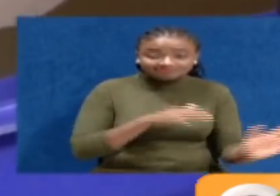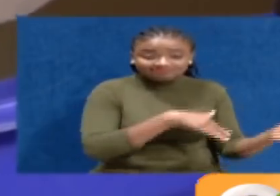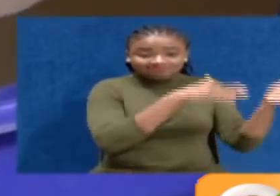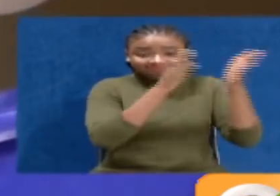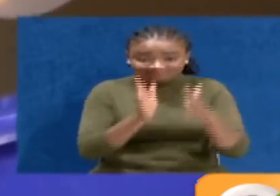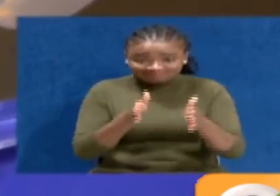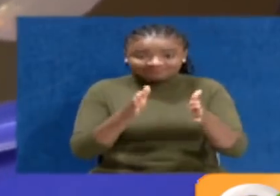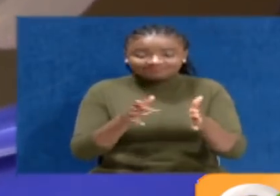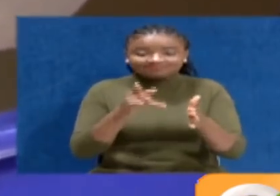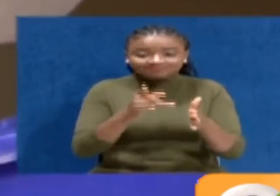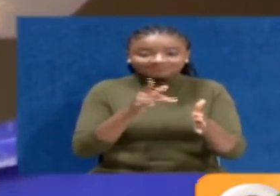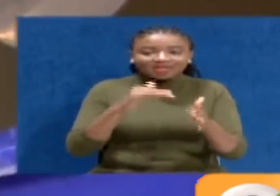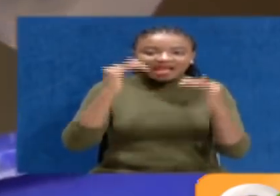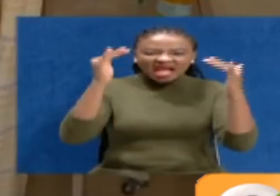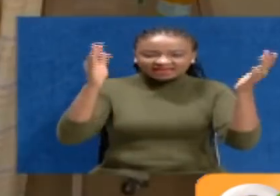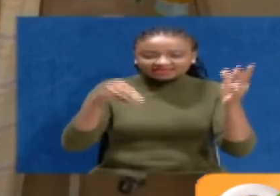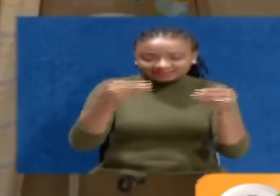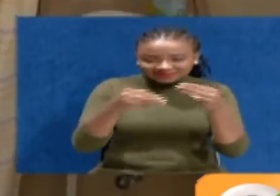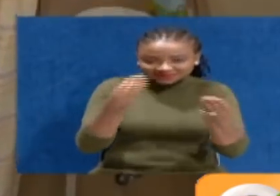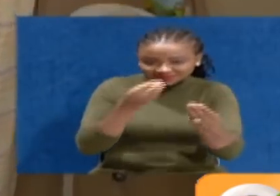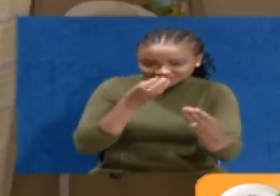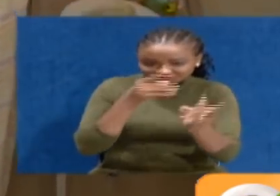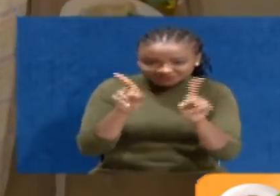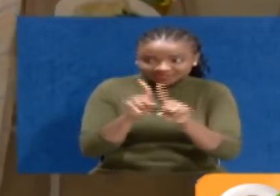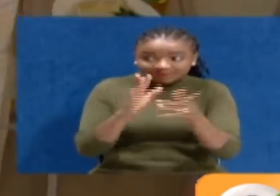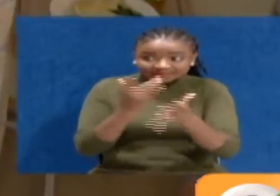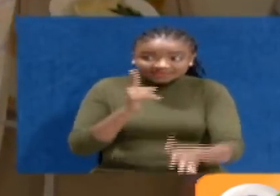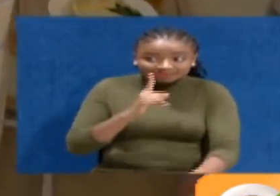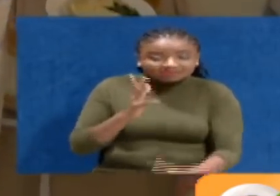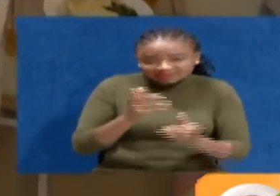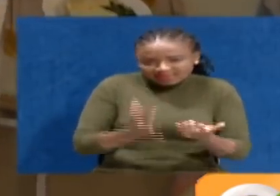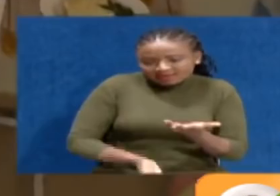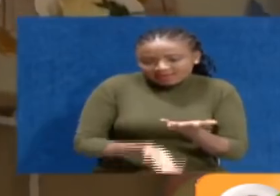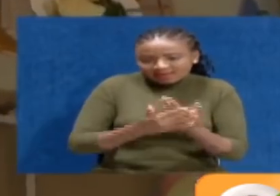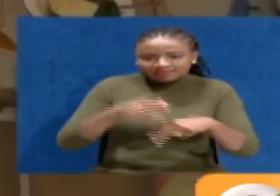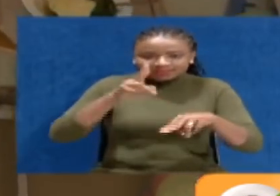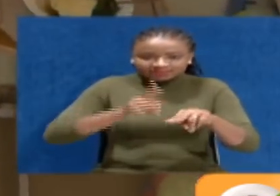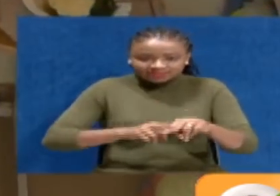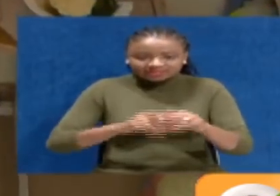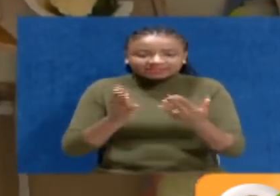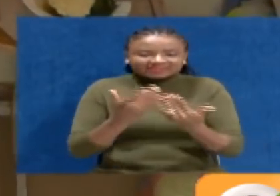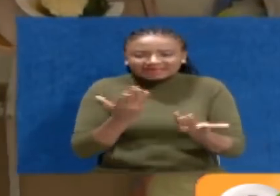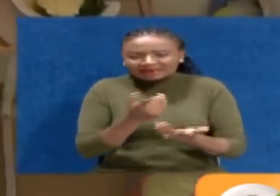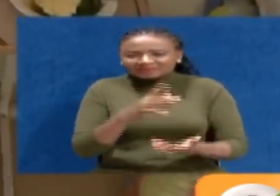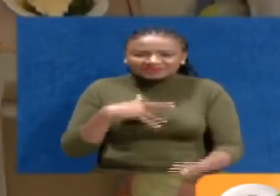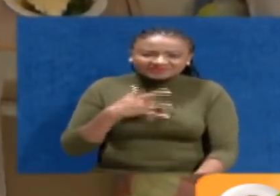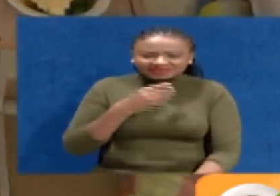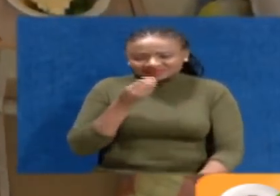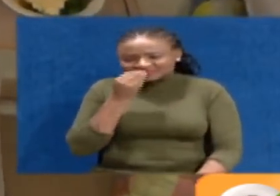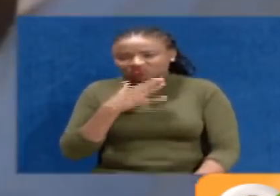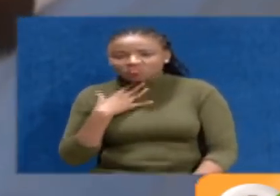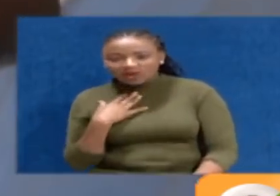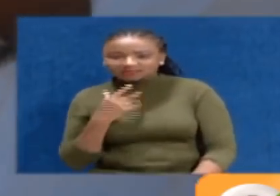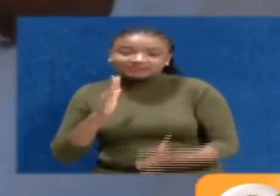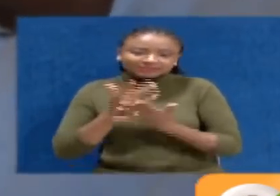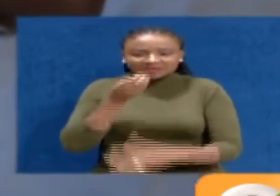The adults in the wards also get their share of the meal. Some require assistance sitting, some have the appetite, some